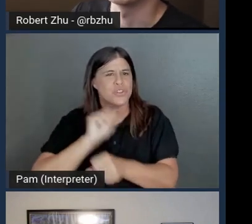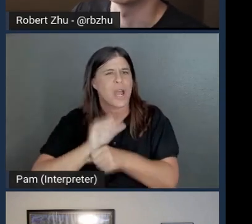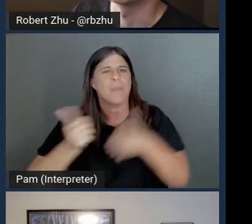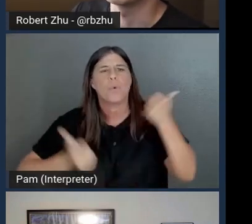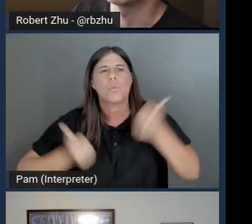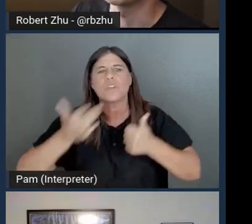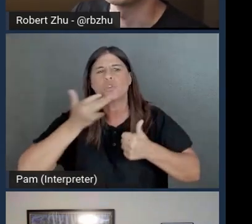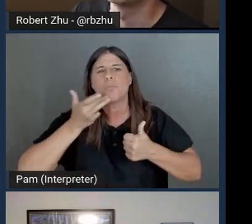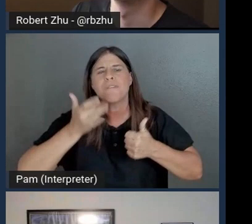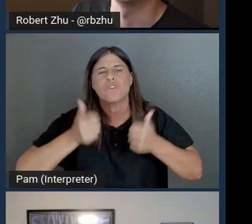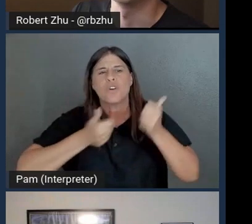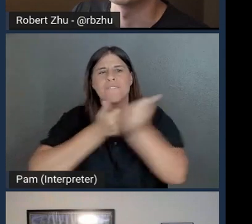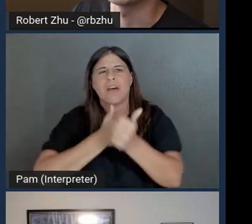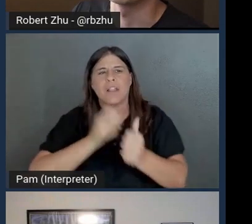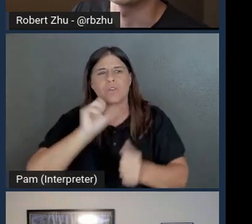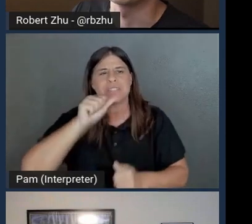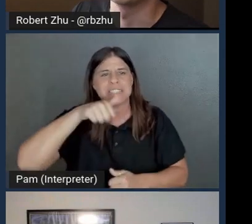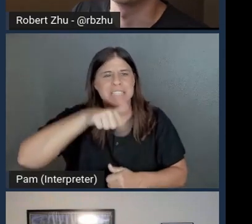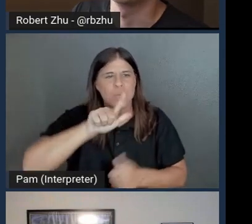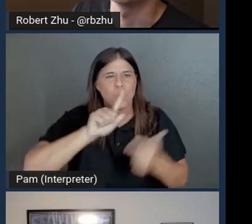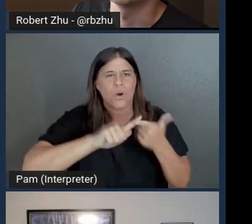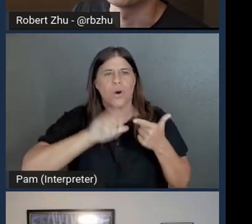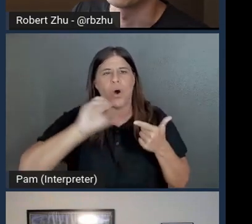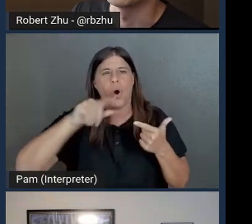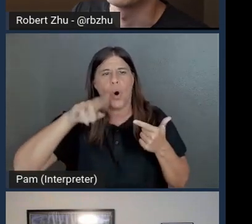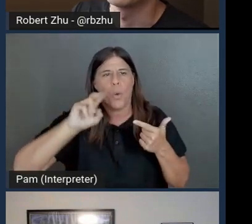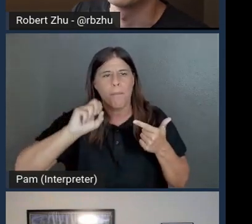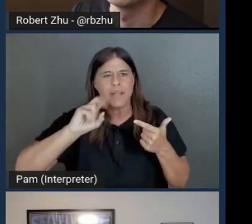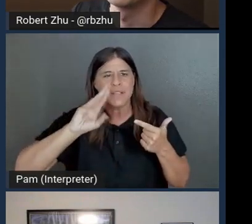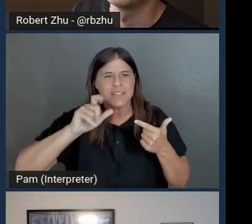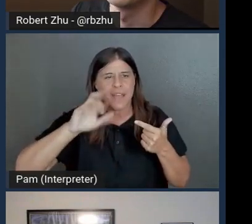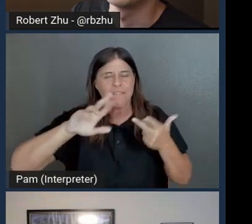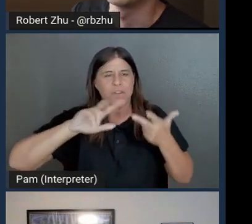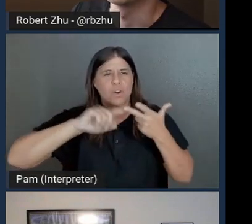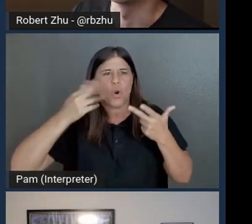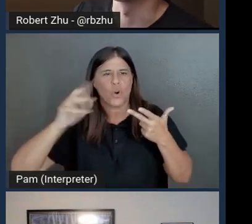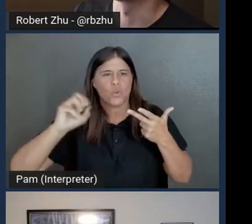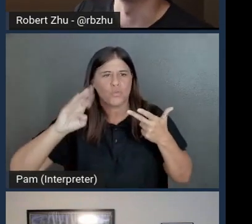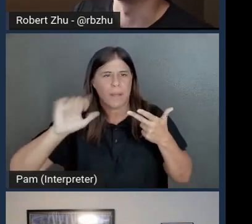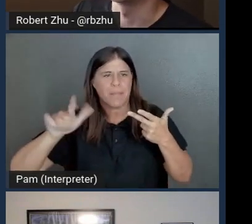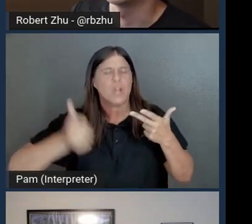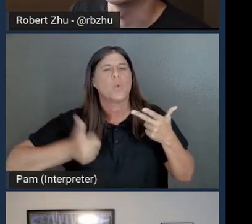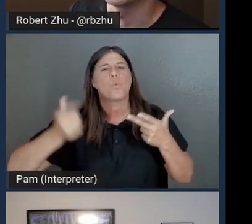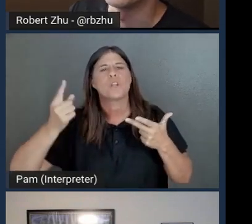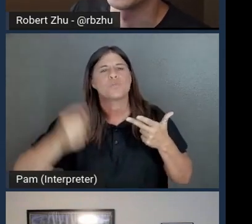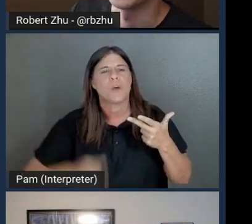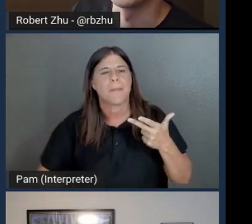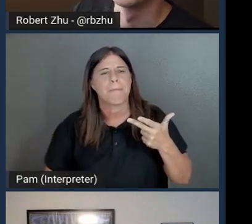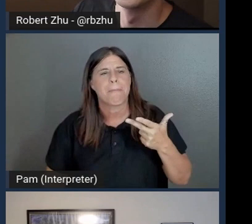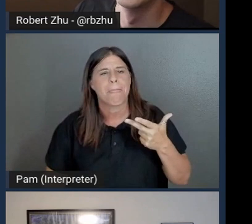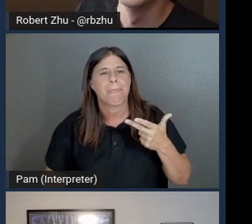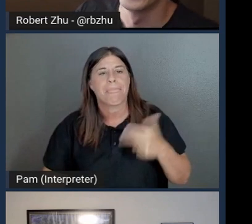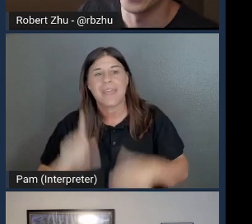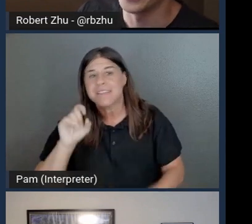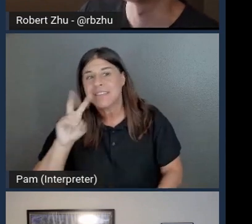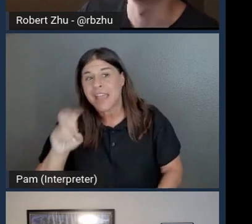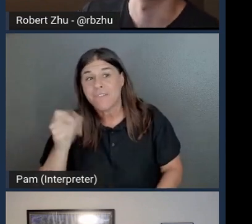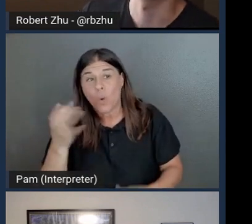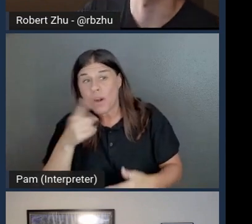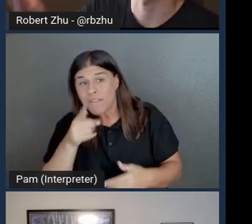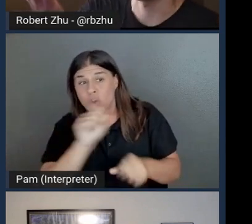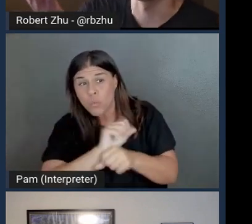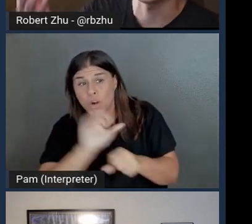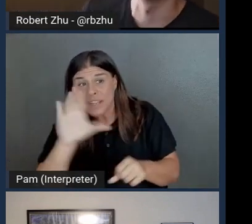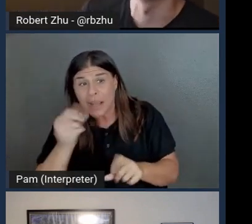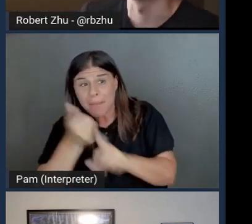to maintain? SQL, OpenCypher, or Gremlin? Let us know. Or if you've worked at a company and had this question.